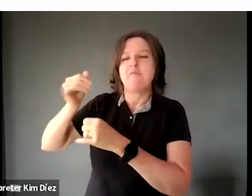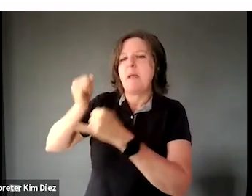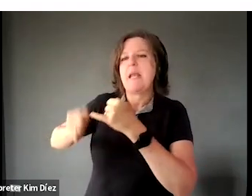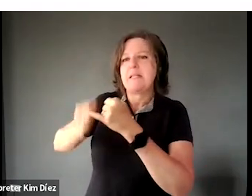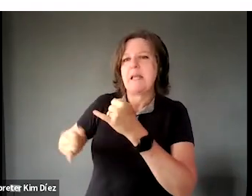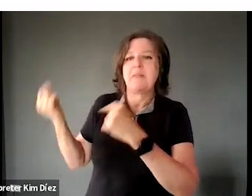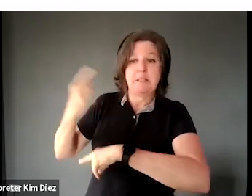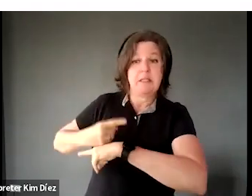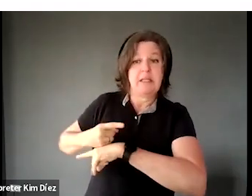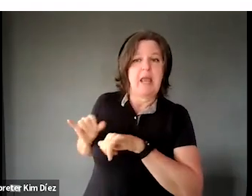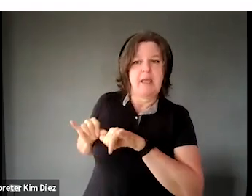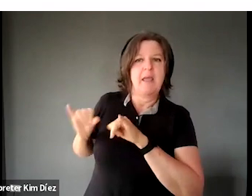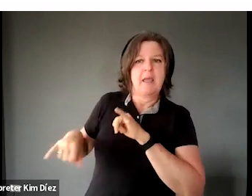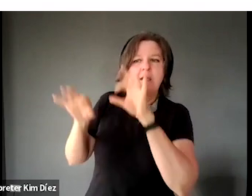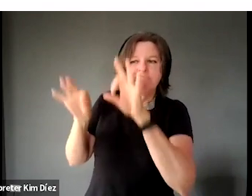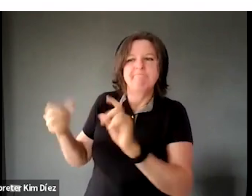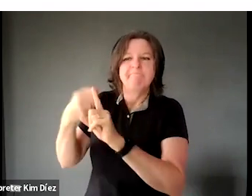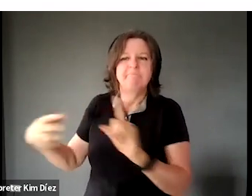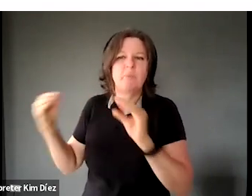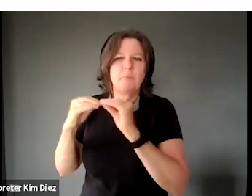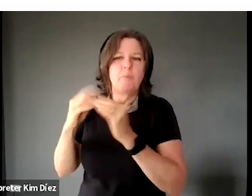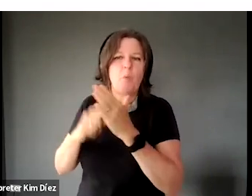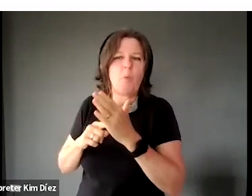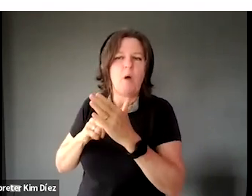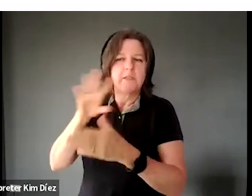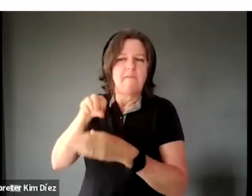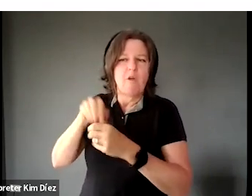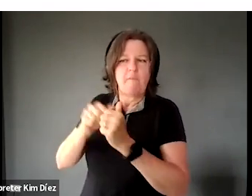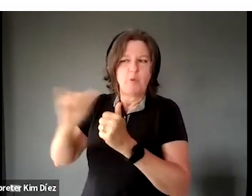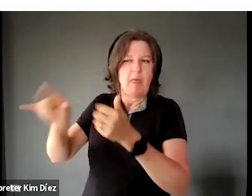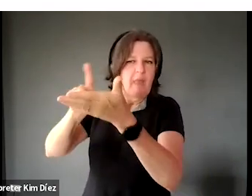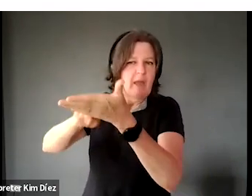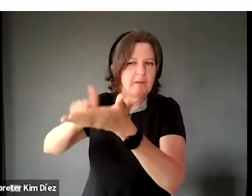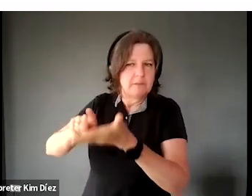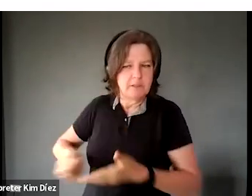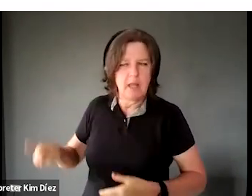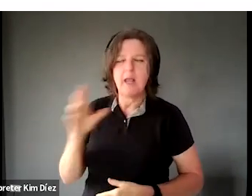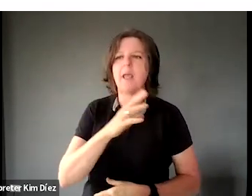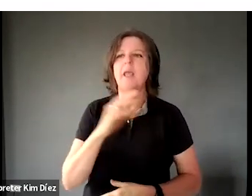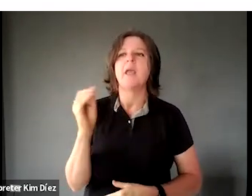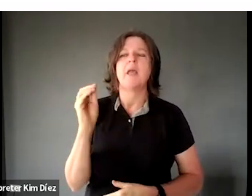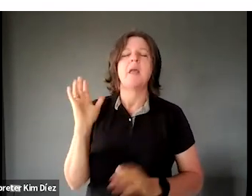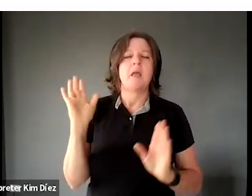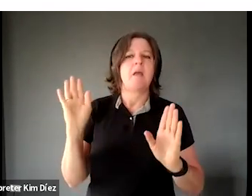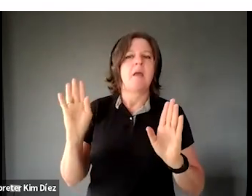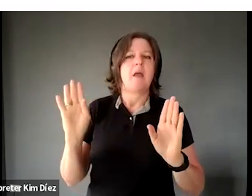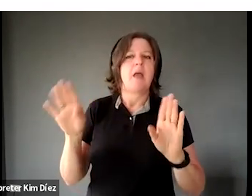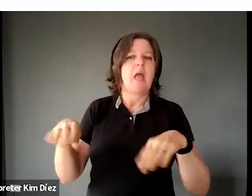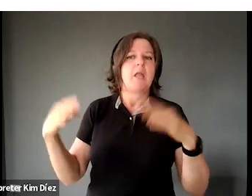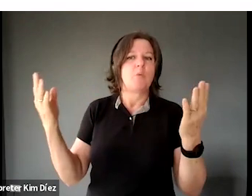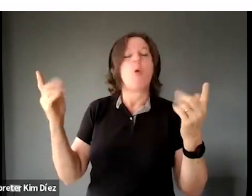heavy metals in the Puerto Rico soil. And we invited some students to talk about this